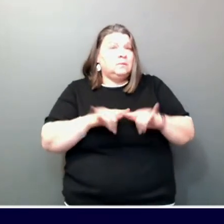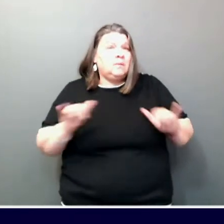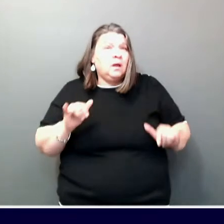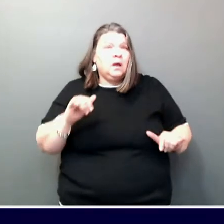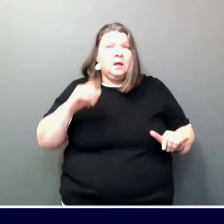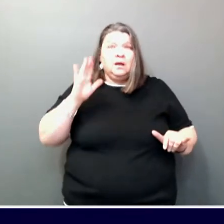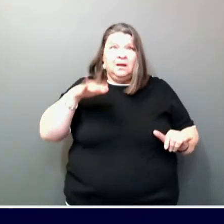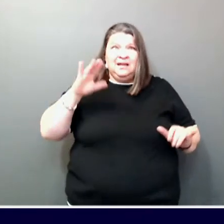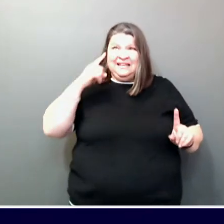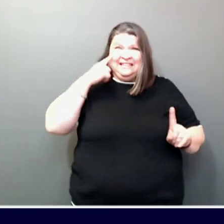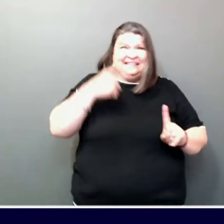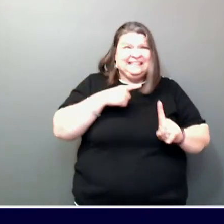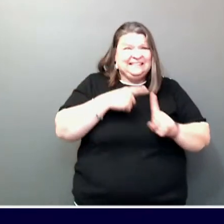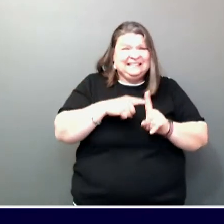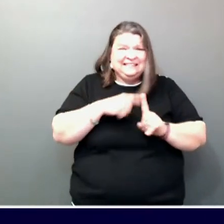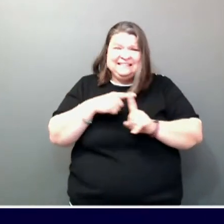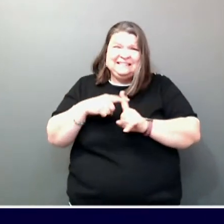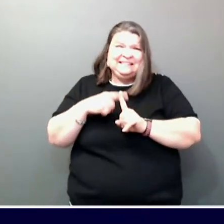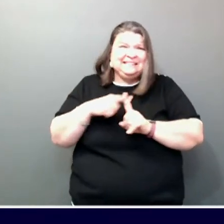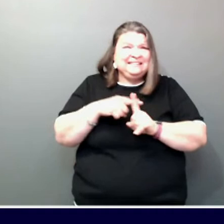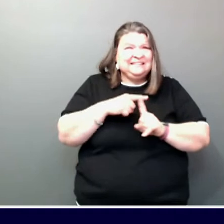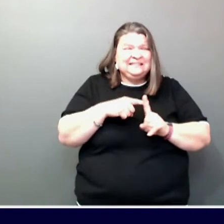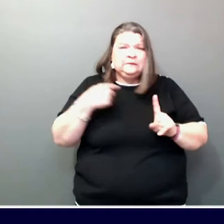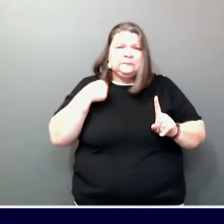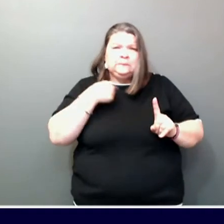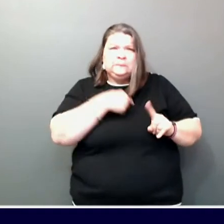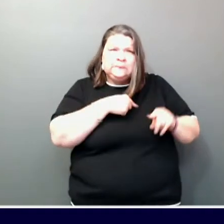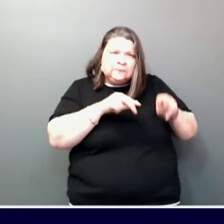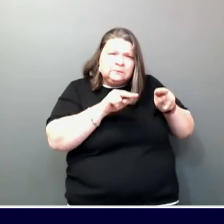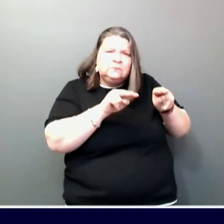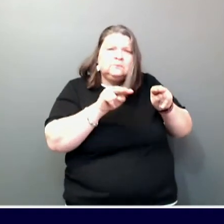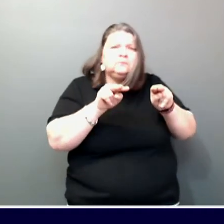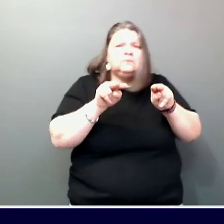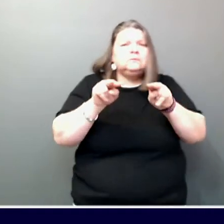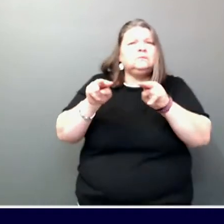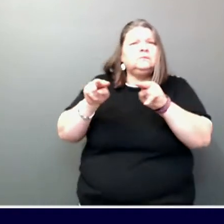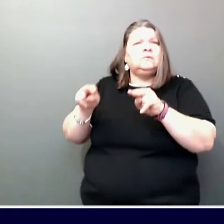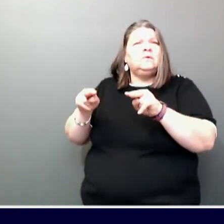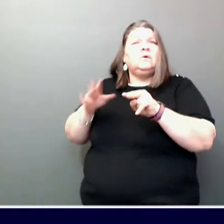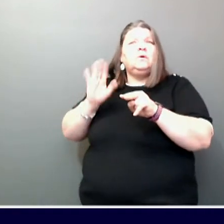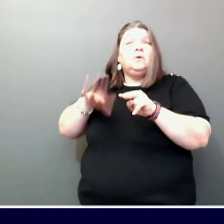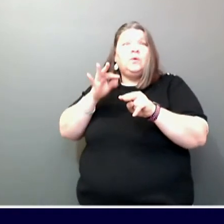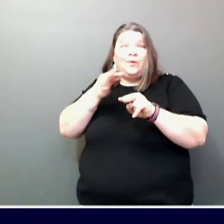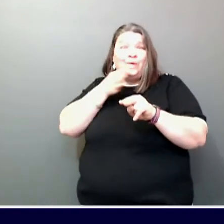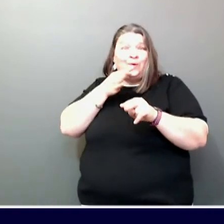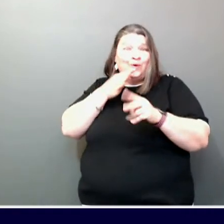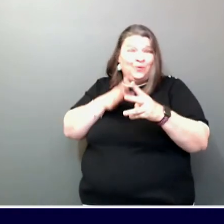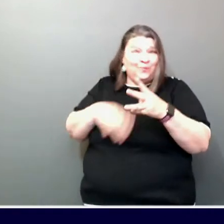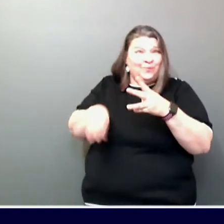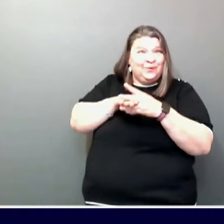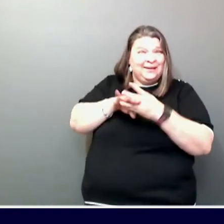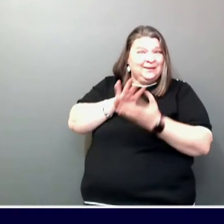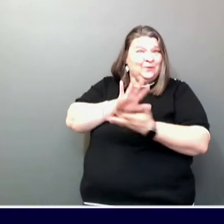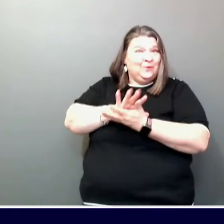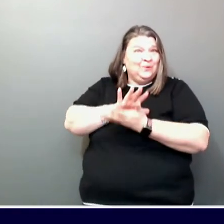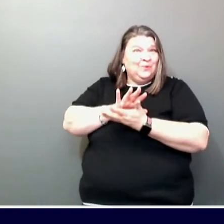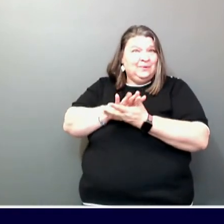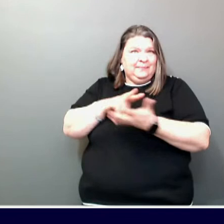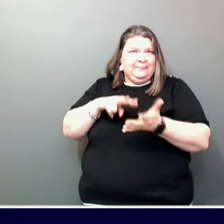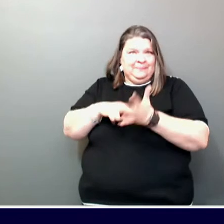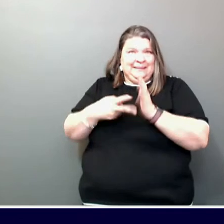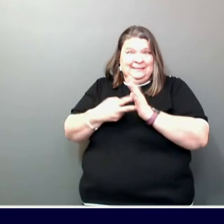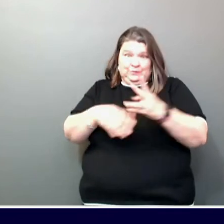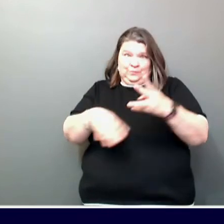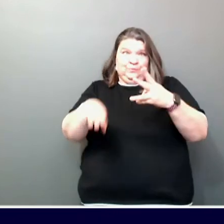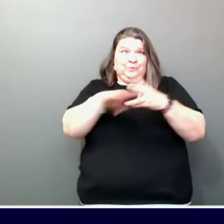school vacation is coming up, and such vacation weeks have been a potential source of upswings in